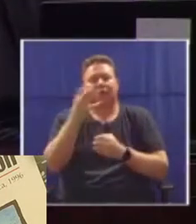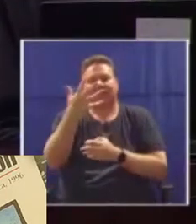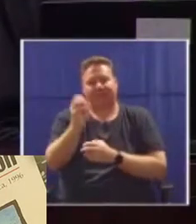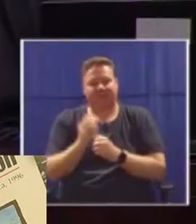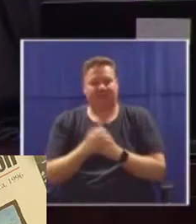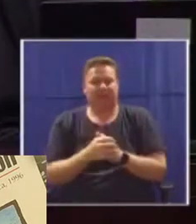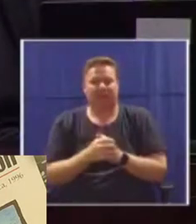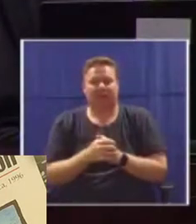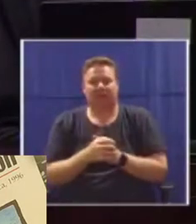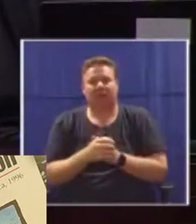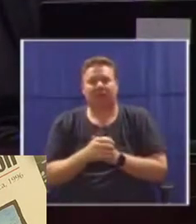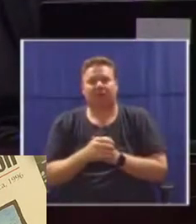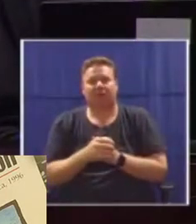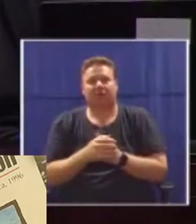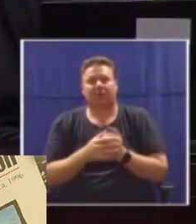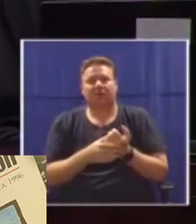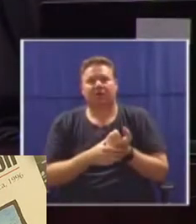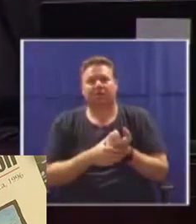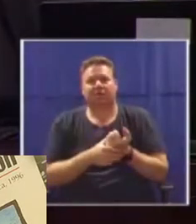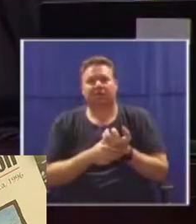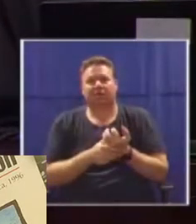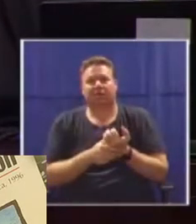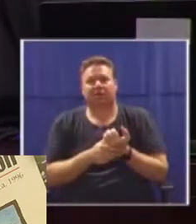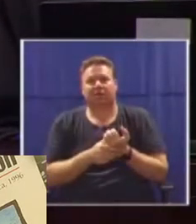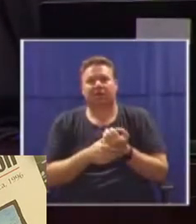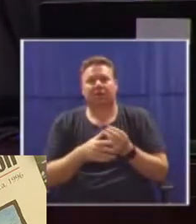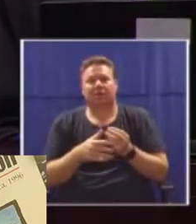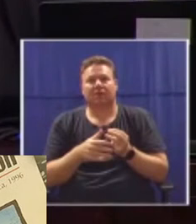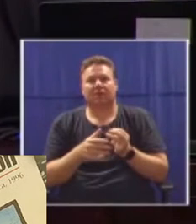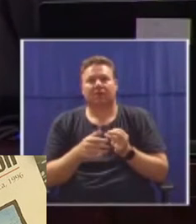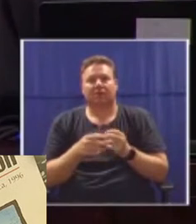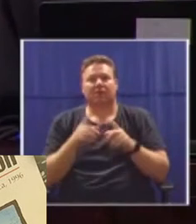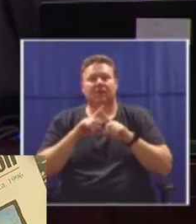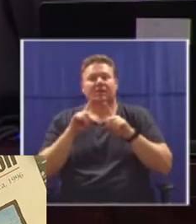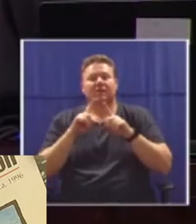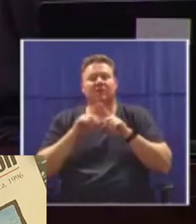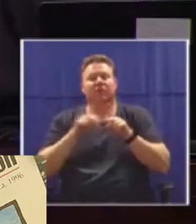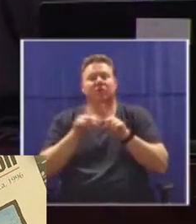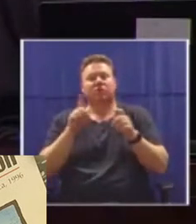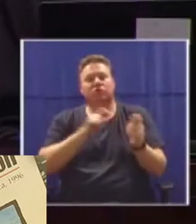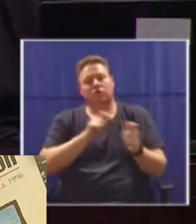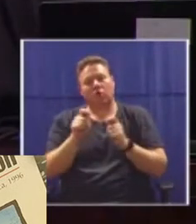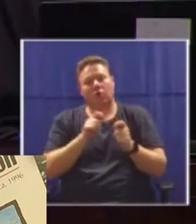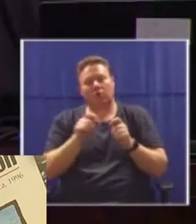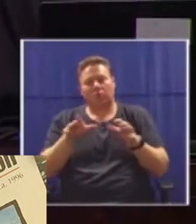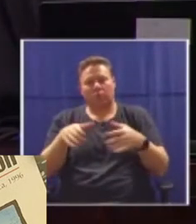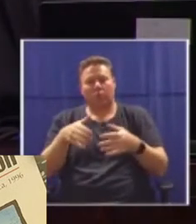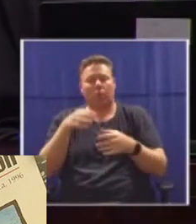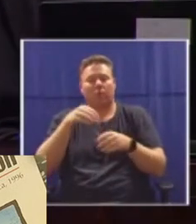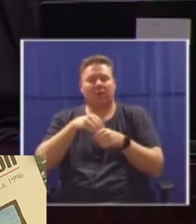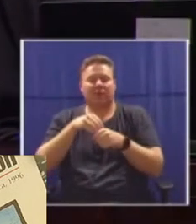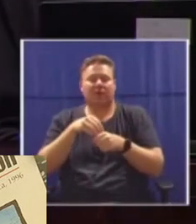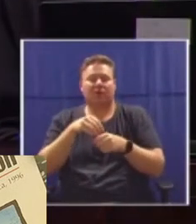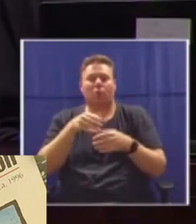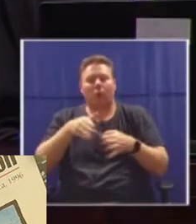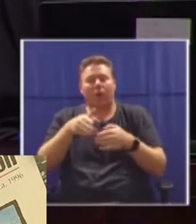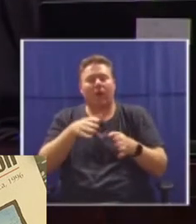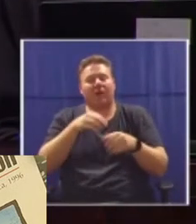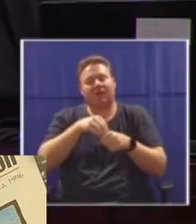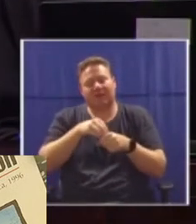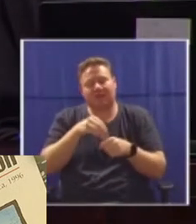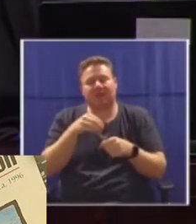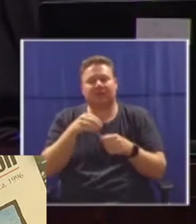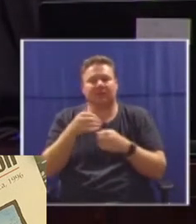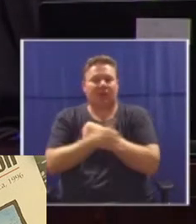the great department envisions a different transport landscape for the country, a greater focus on integrated transport